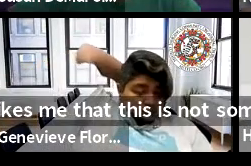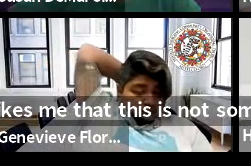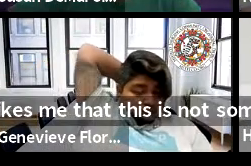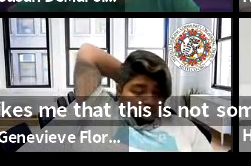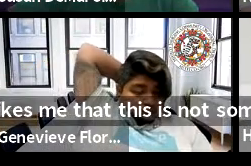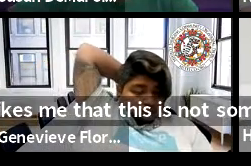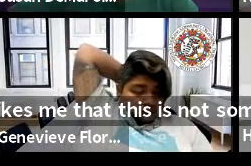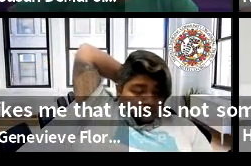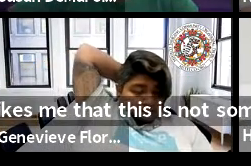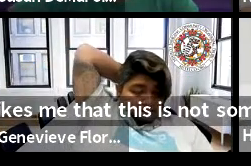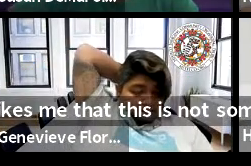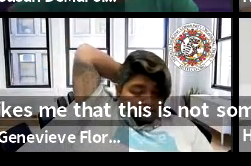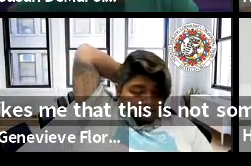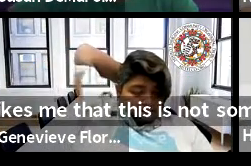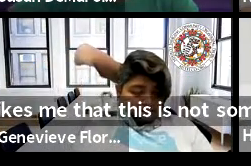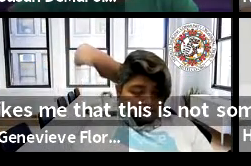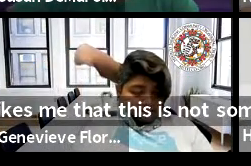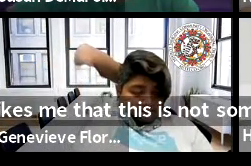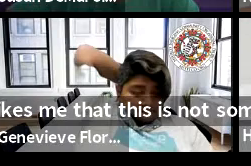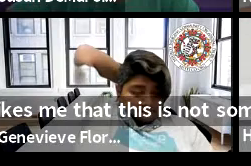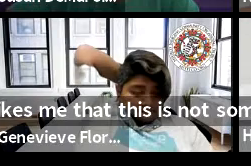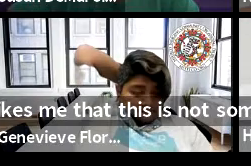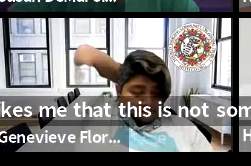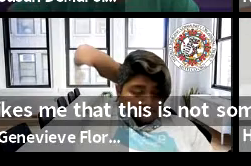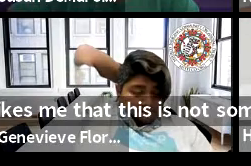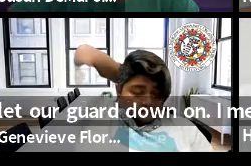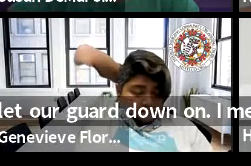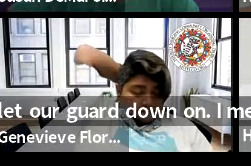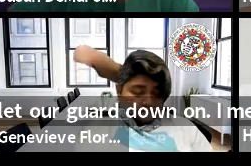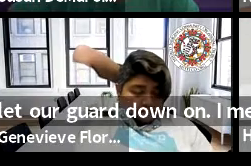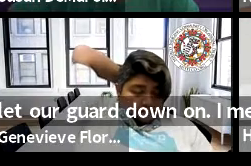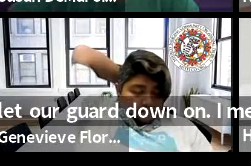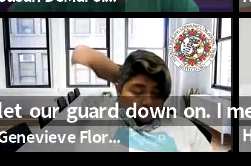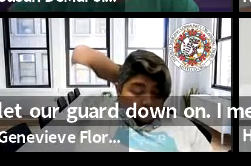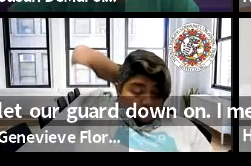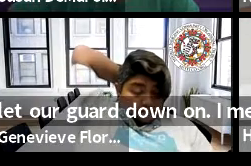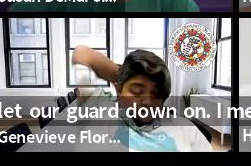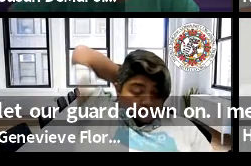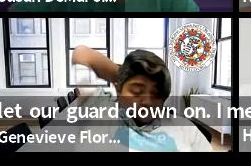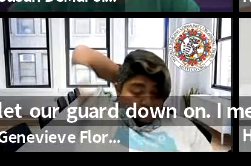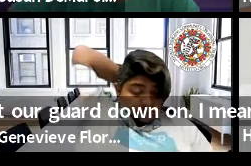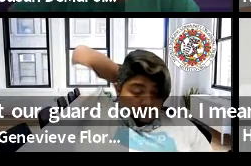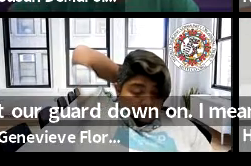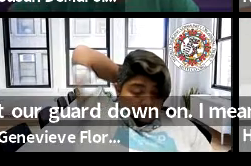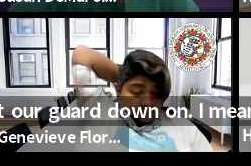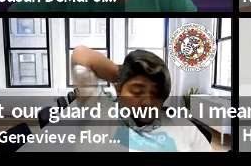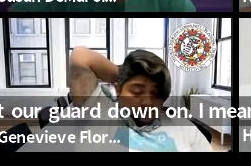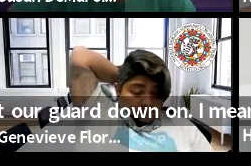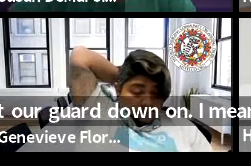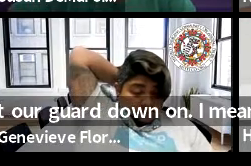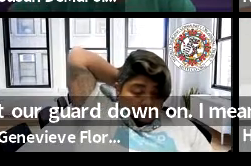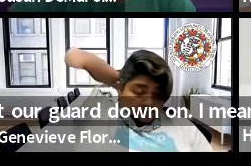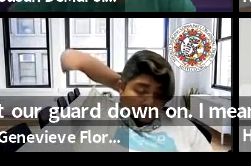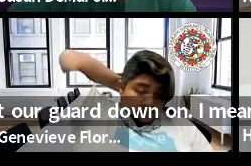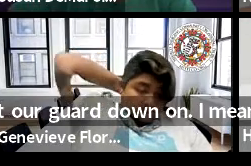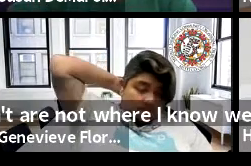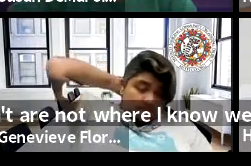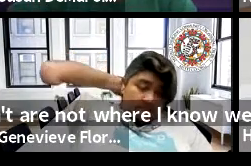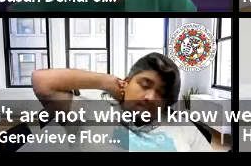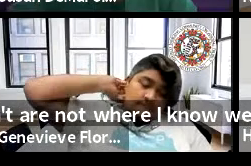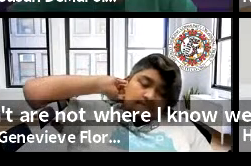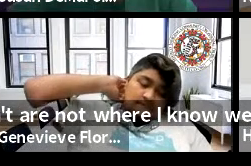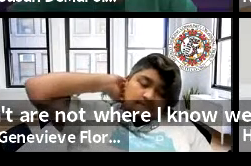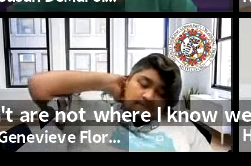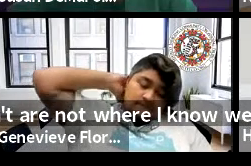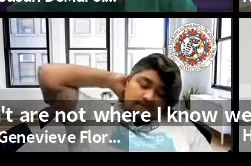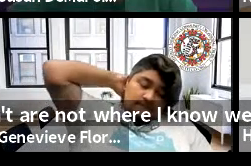we can let our guard down on. I mean, this is still, the numbers are not where I know we want them all to be.